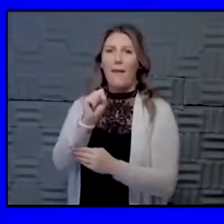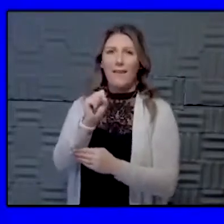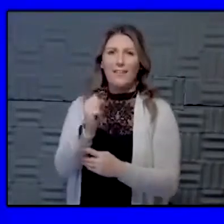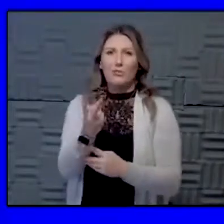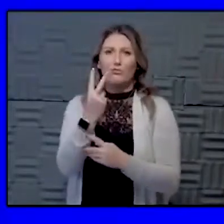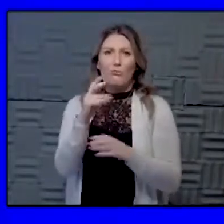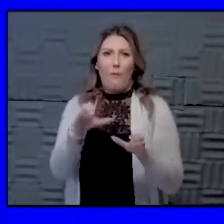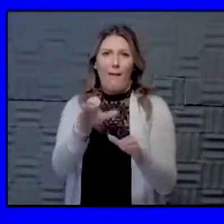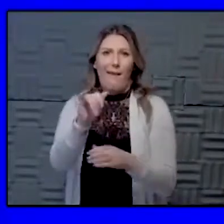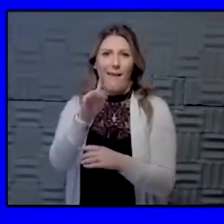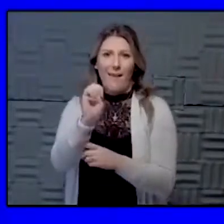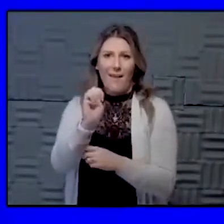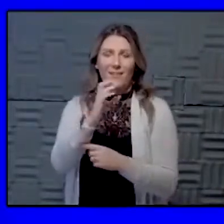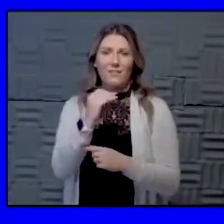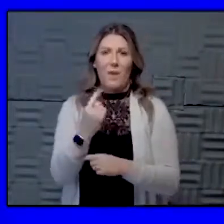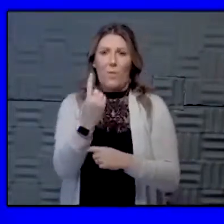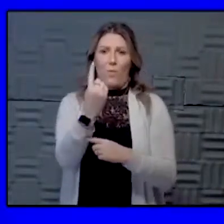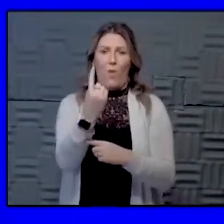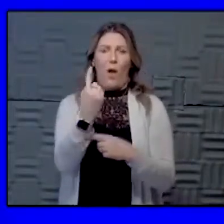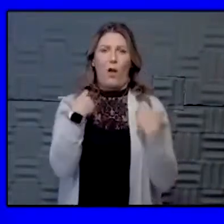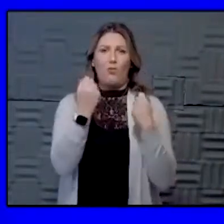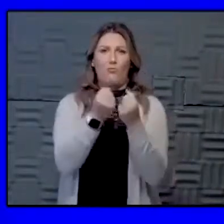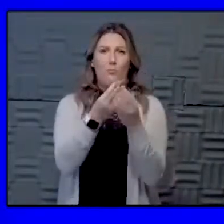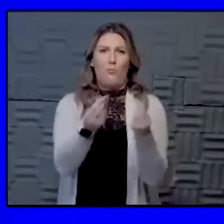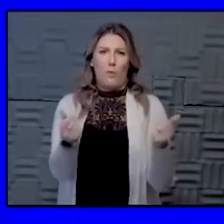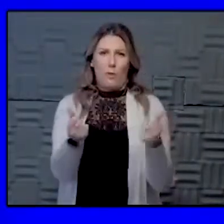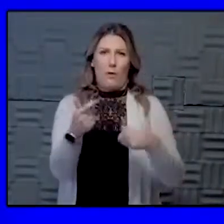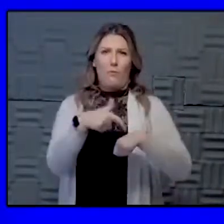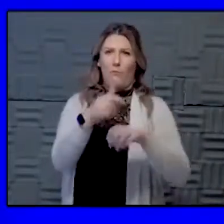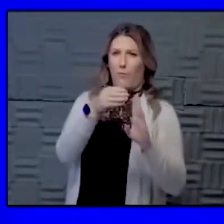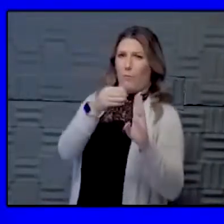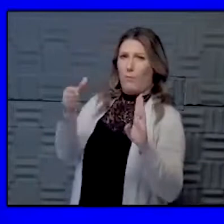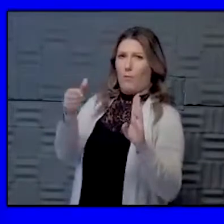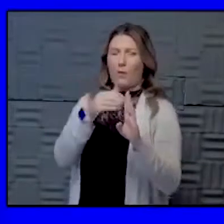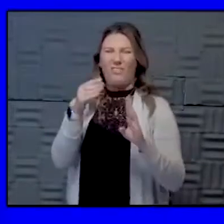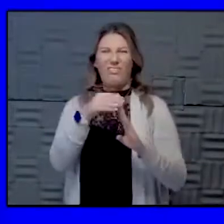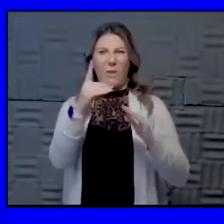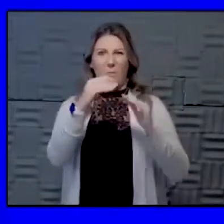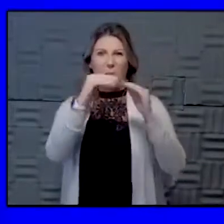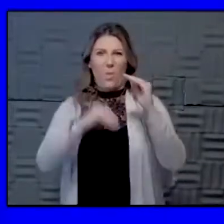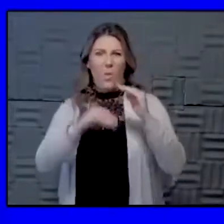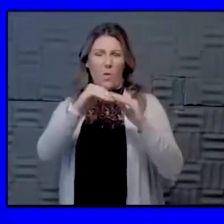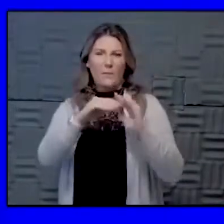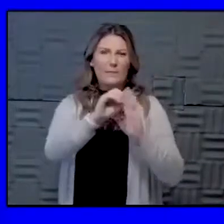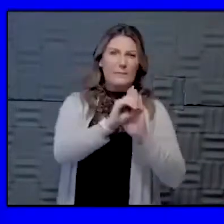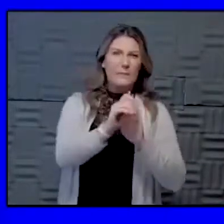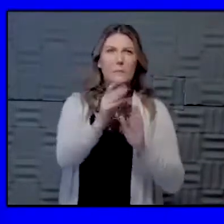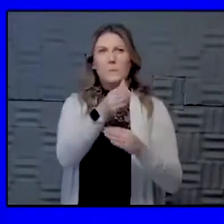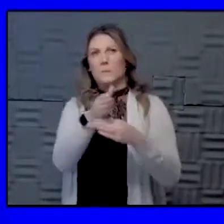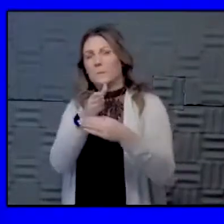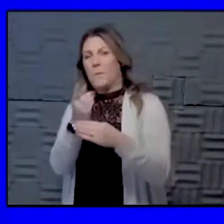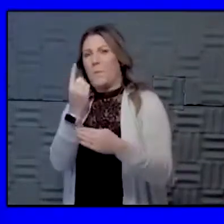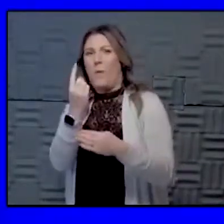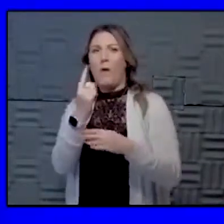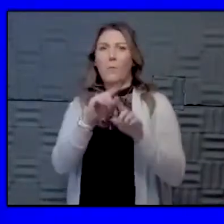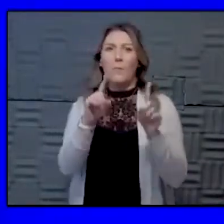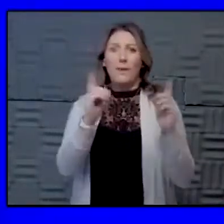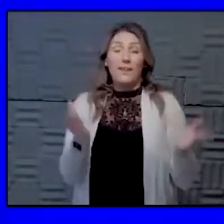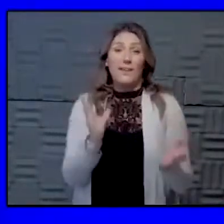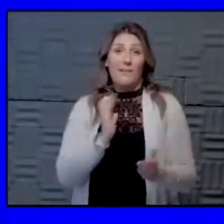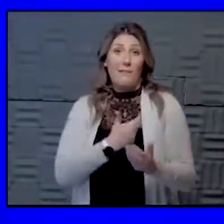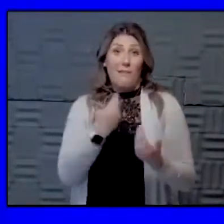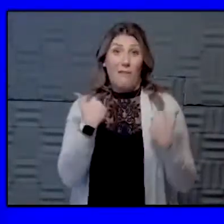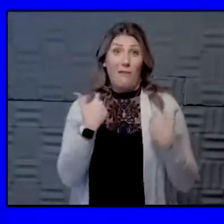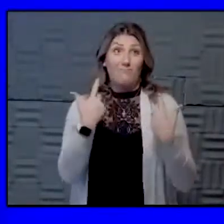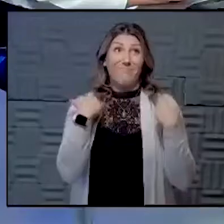So, they're keeping low. Certainly they've been lower. They've been at 0 or 1 cases, but overall, I think here at our hospital, we're